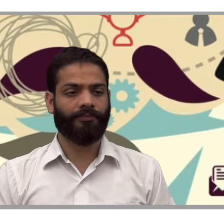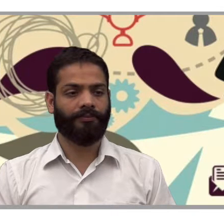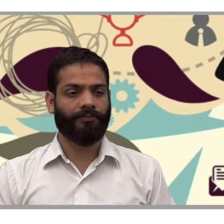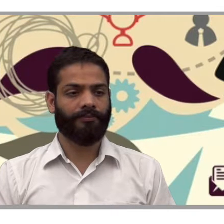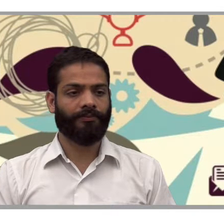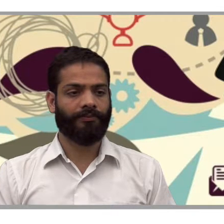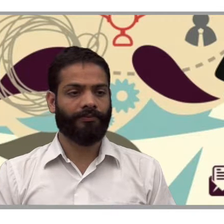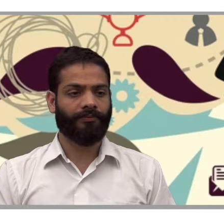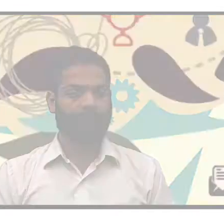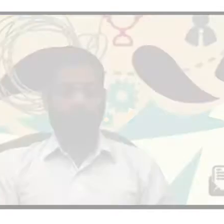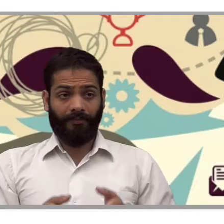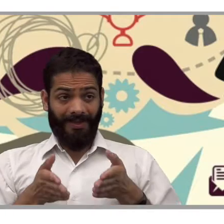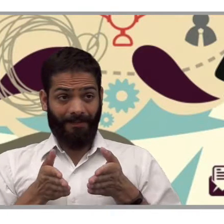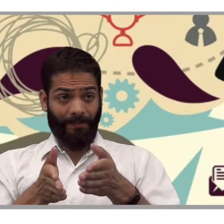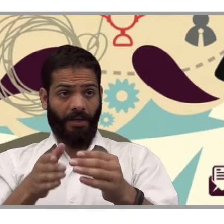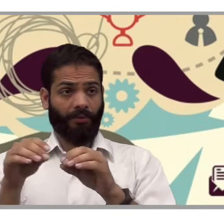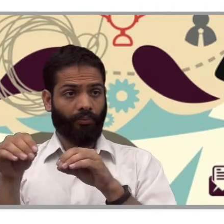be question.